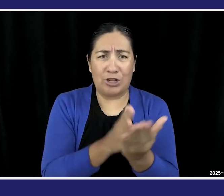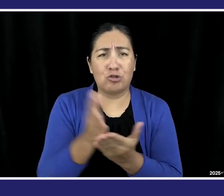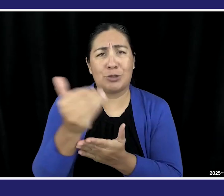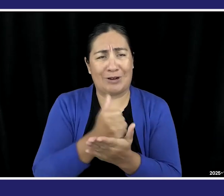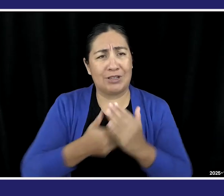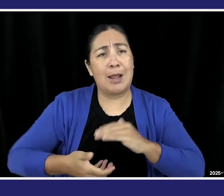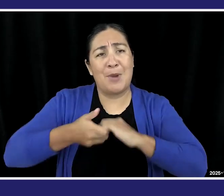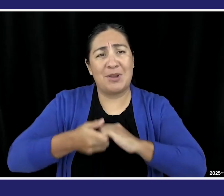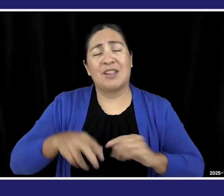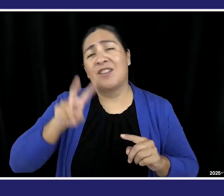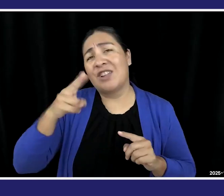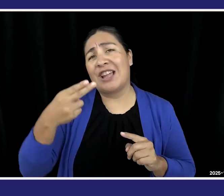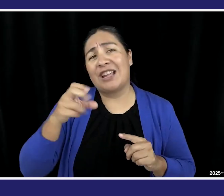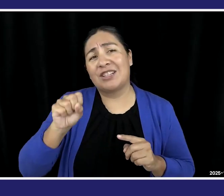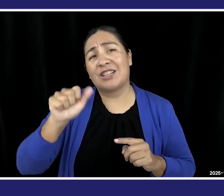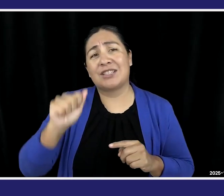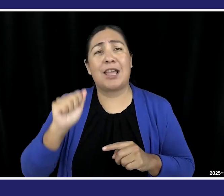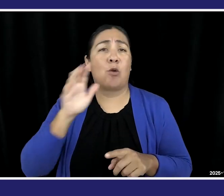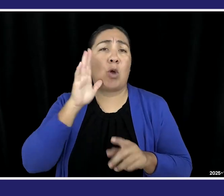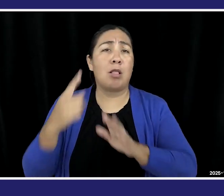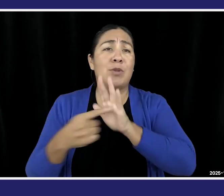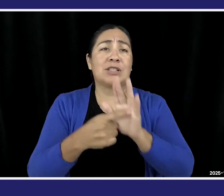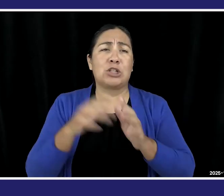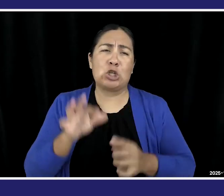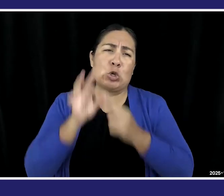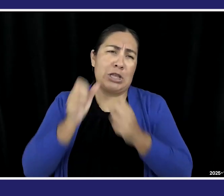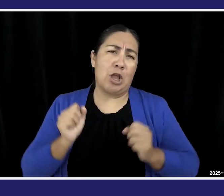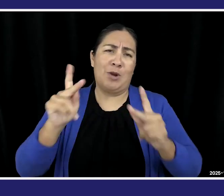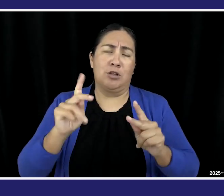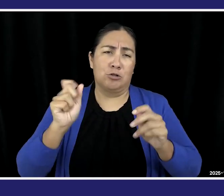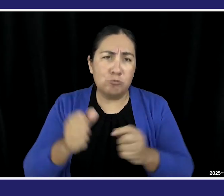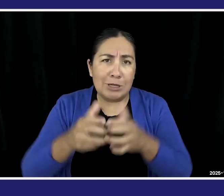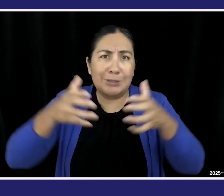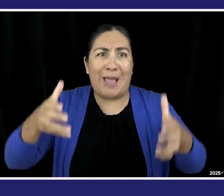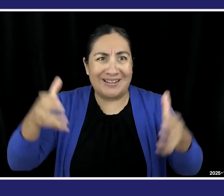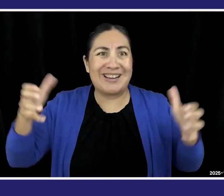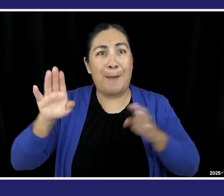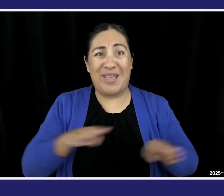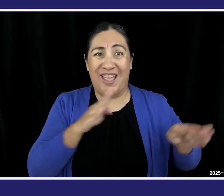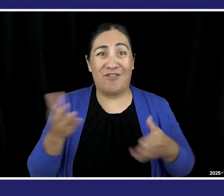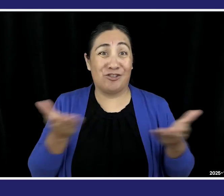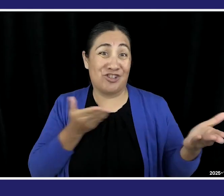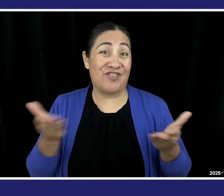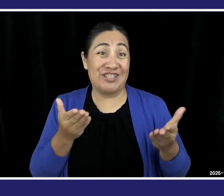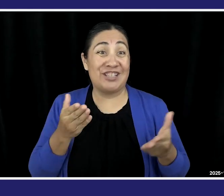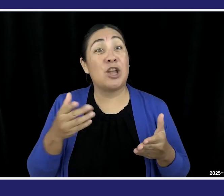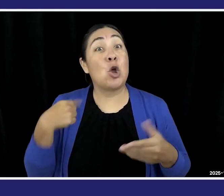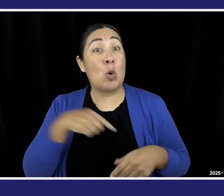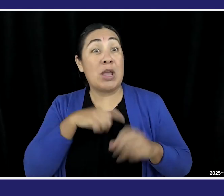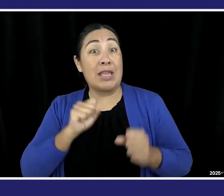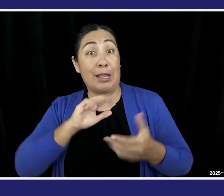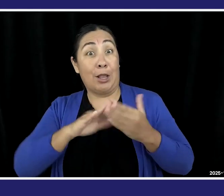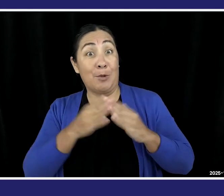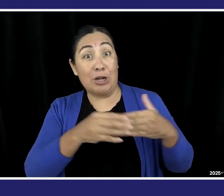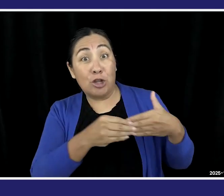to expand behavioral health services in ways that are community-driven and culturally grounded. This is an opportunity for